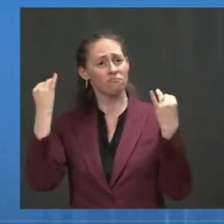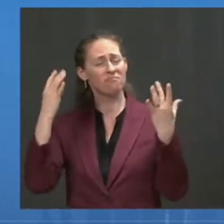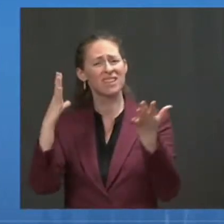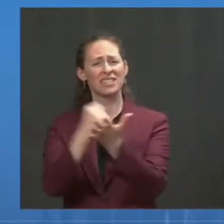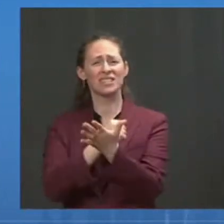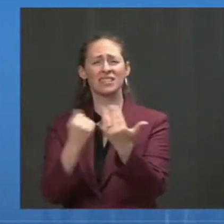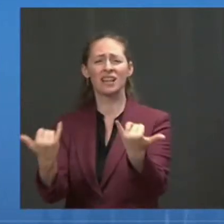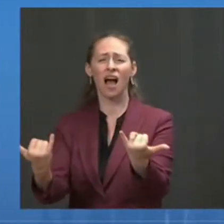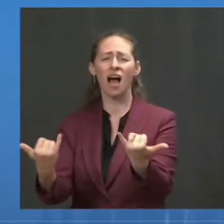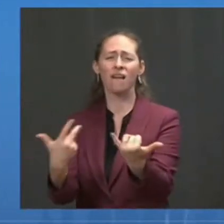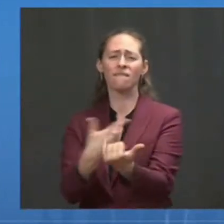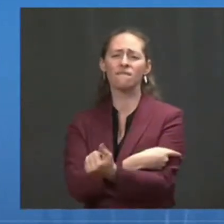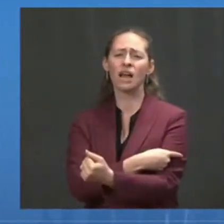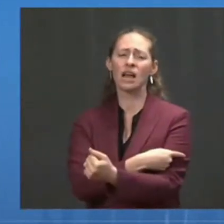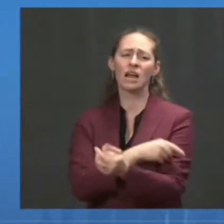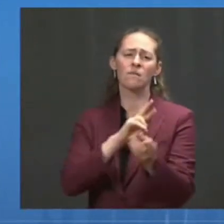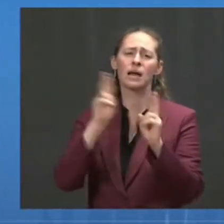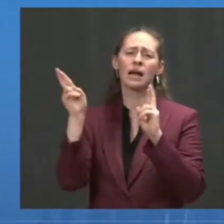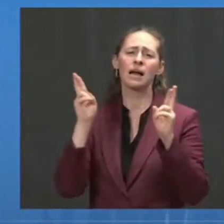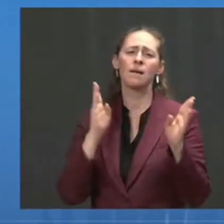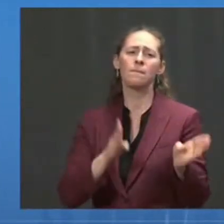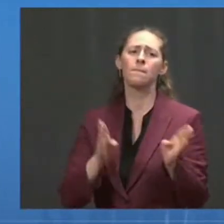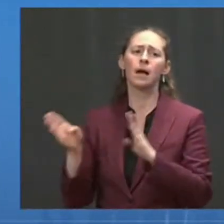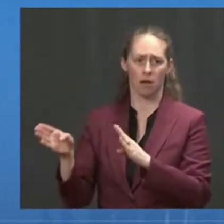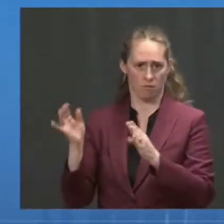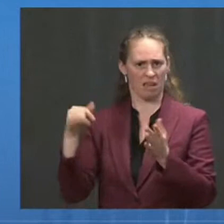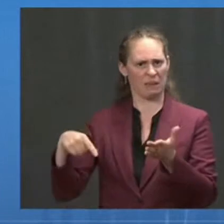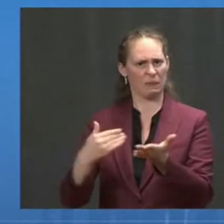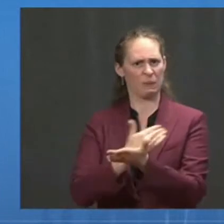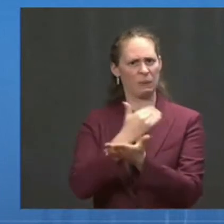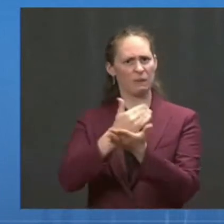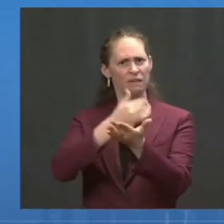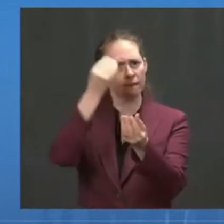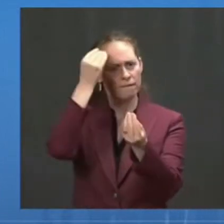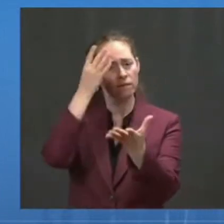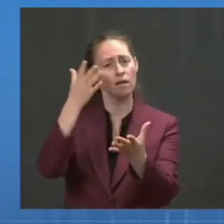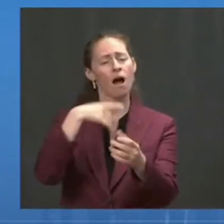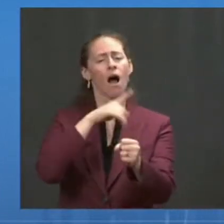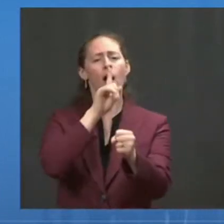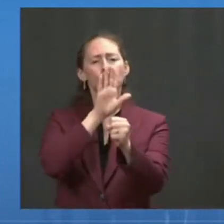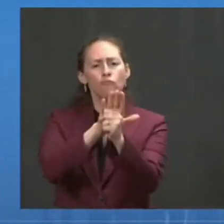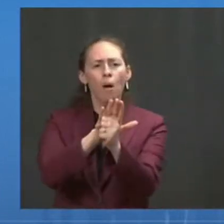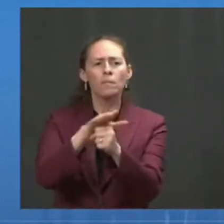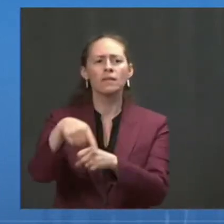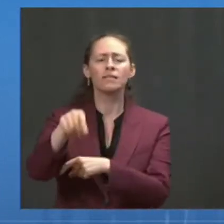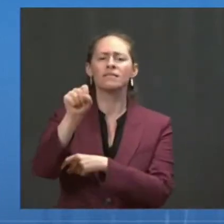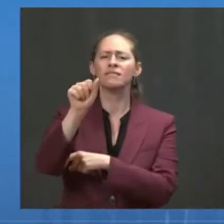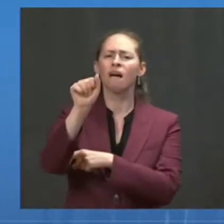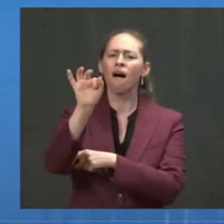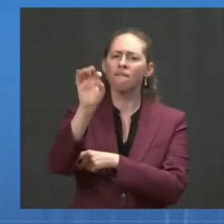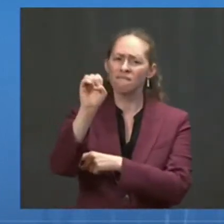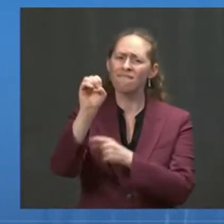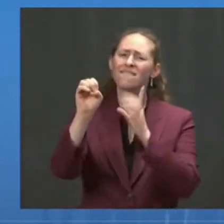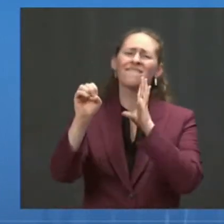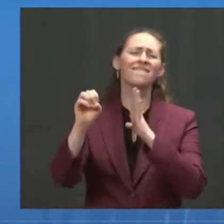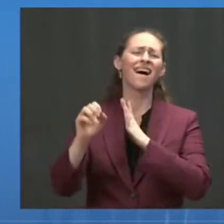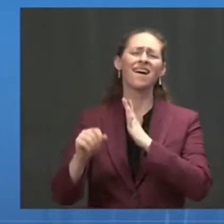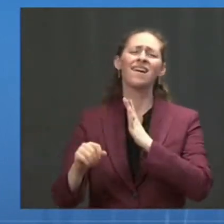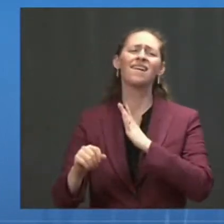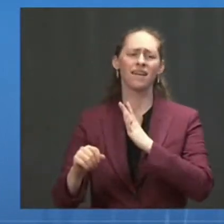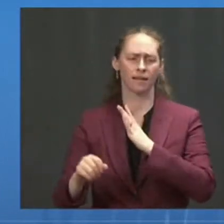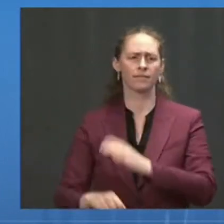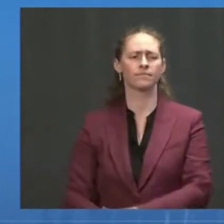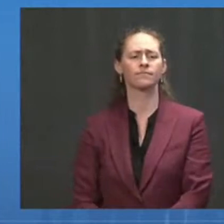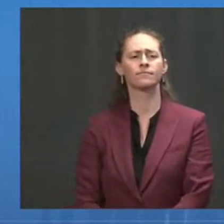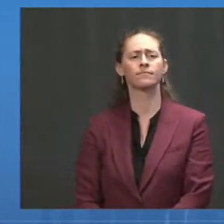vaccinated. We now have new data that reaffirm the safety of our vaccines for people who are pregnant, including those early in pregnancy